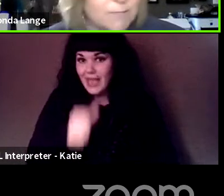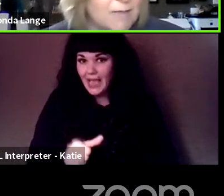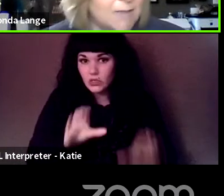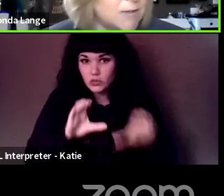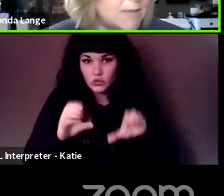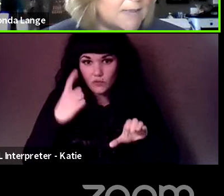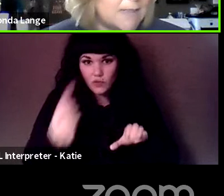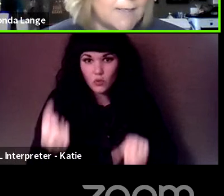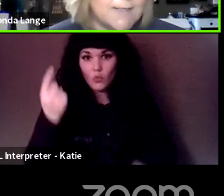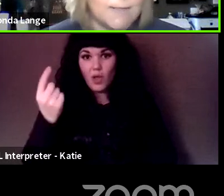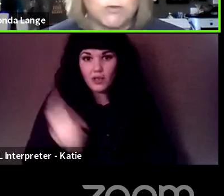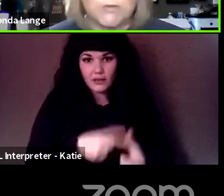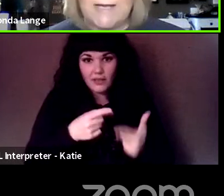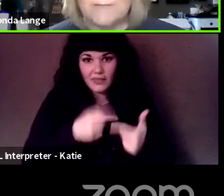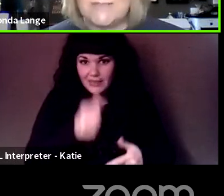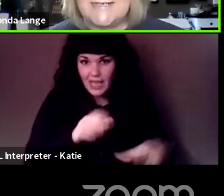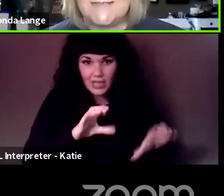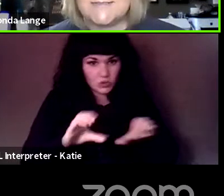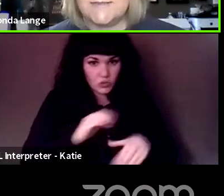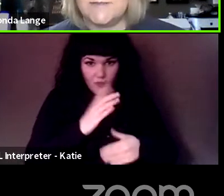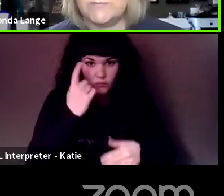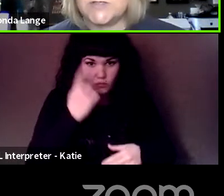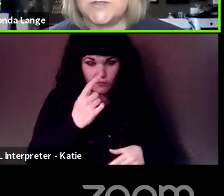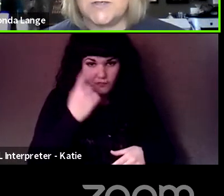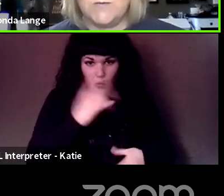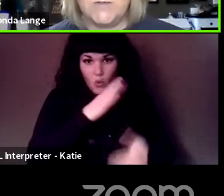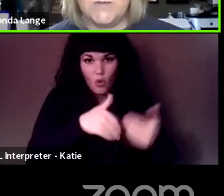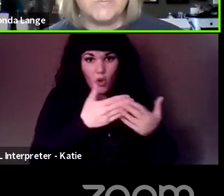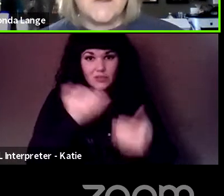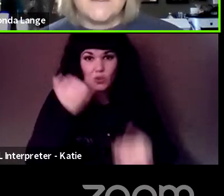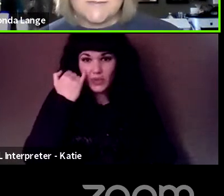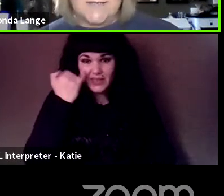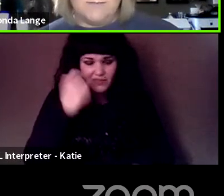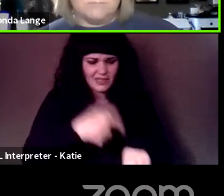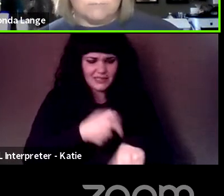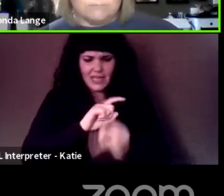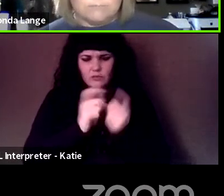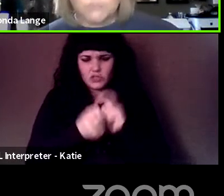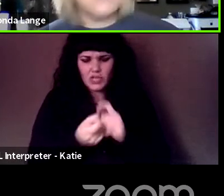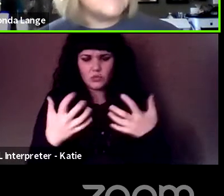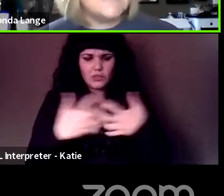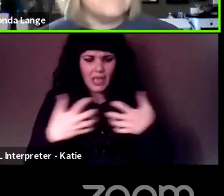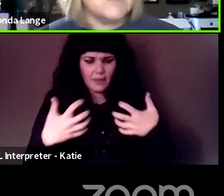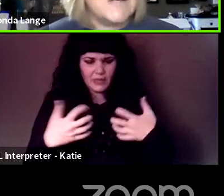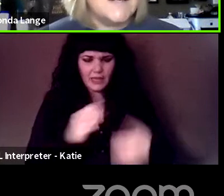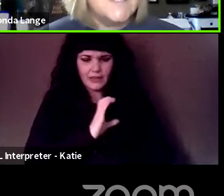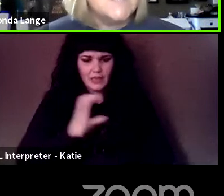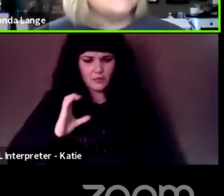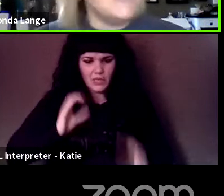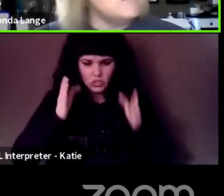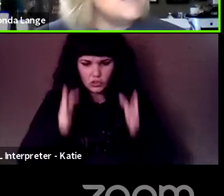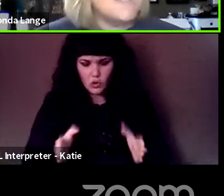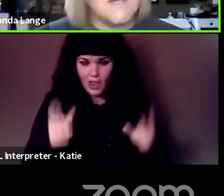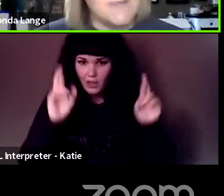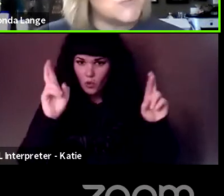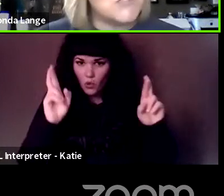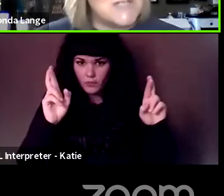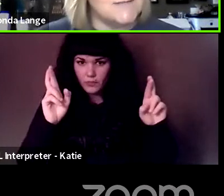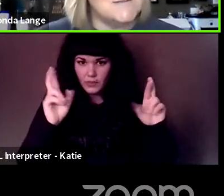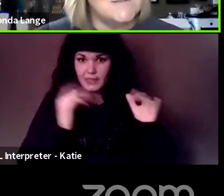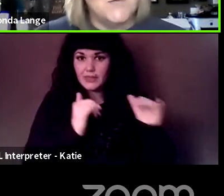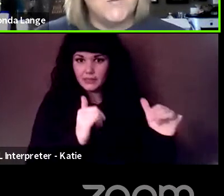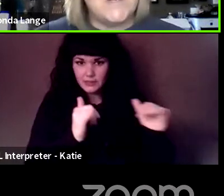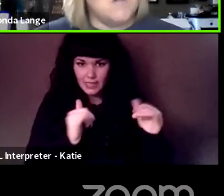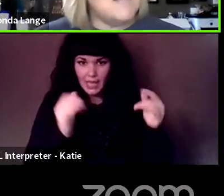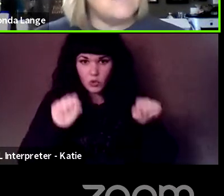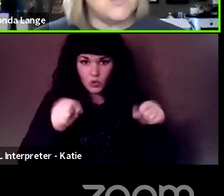change was made to the 10 a.m. to accommodate a commissioner, I would hope that the same could be done for me. But if not, I